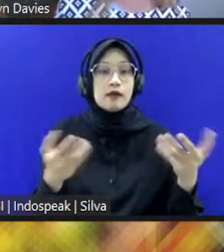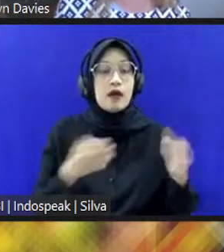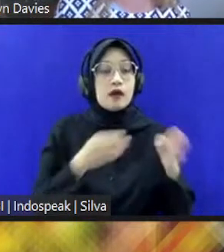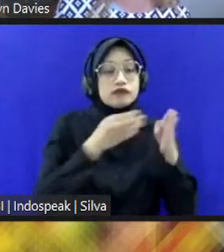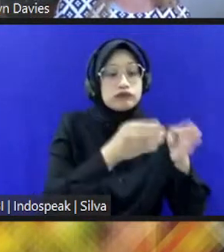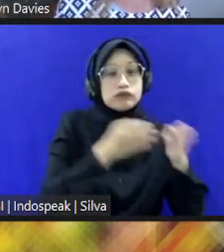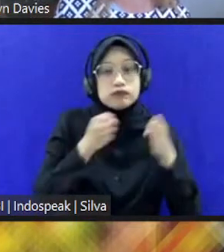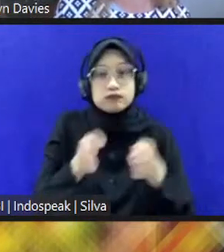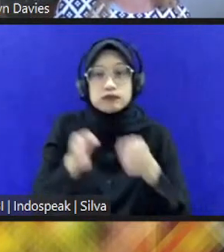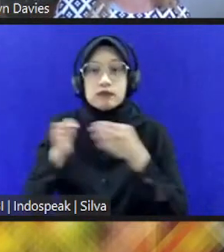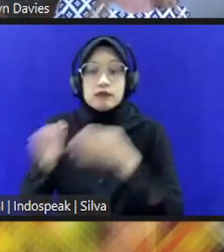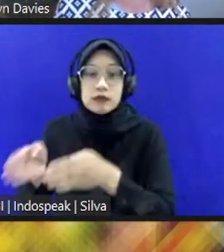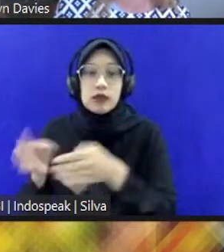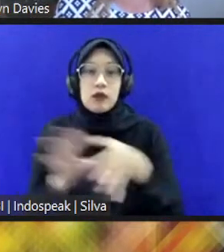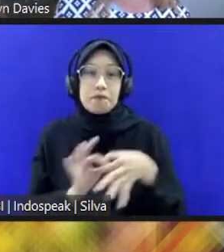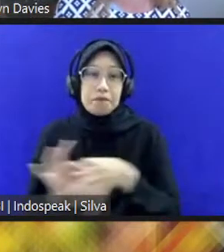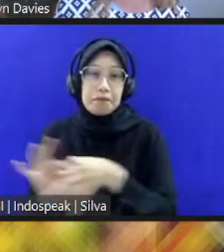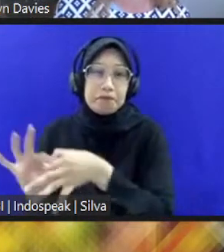that we